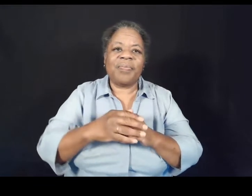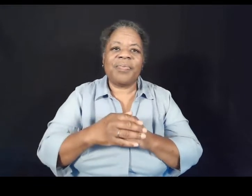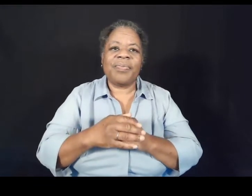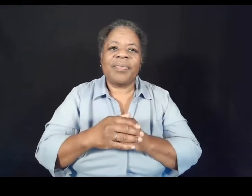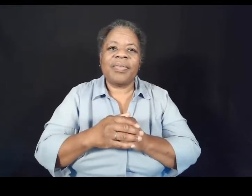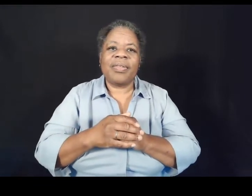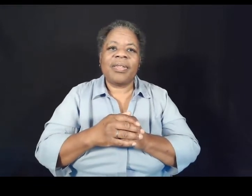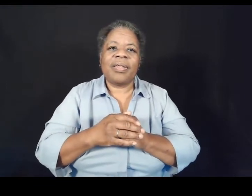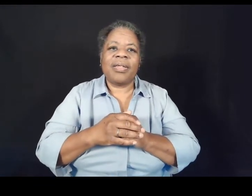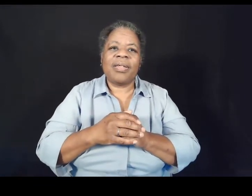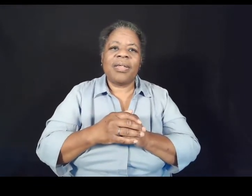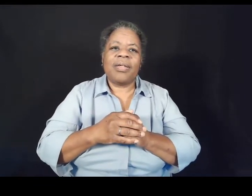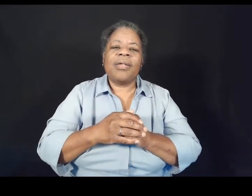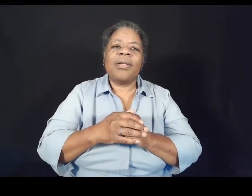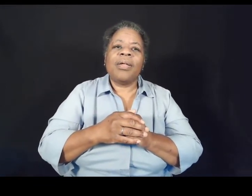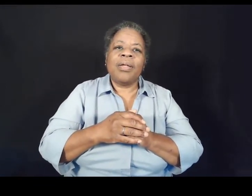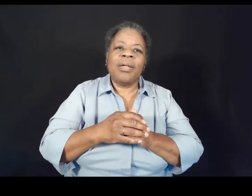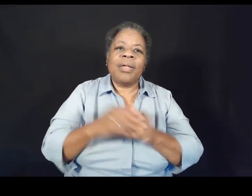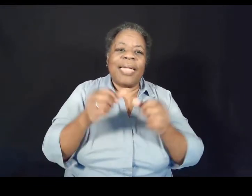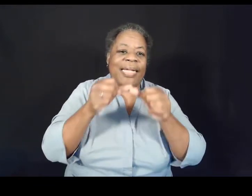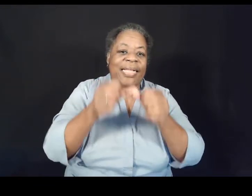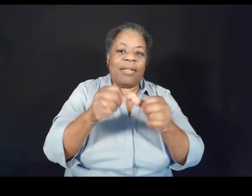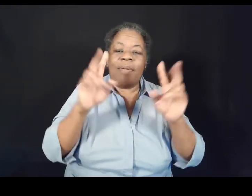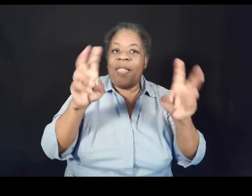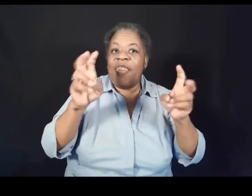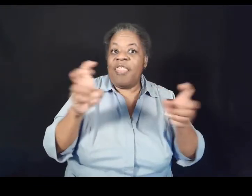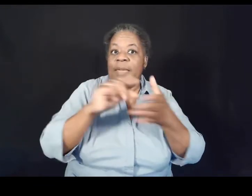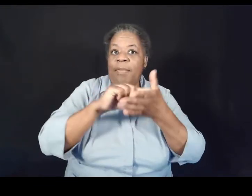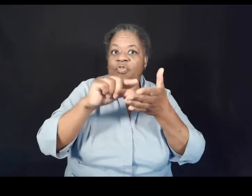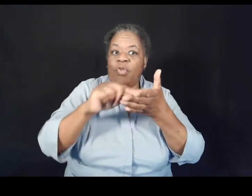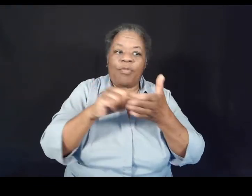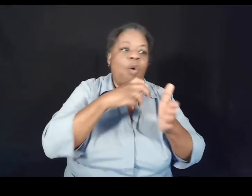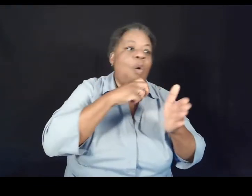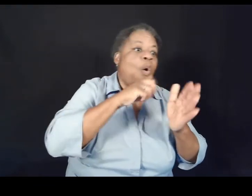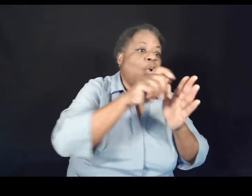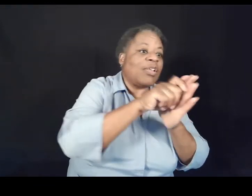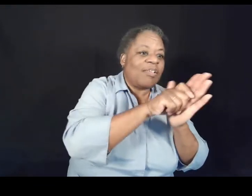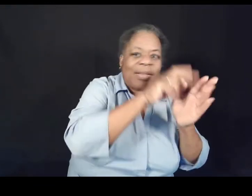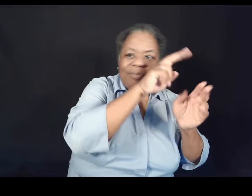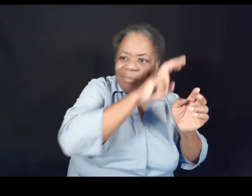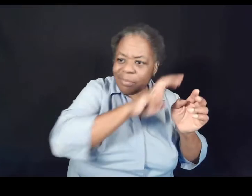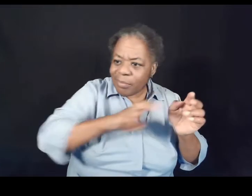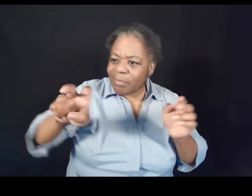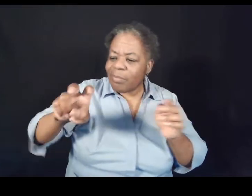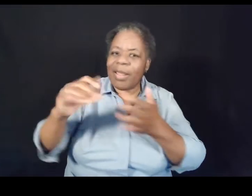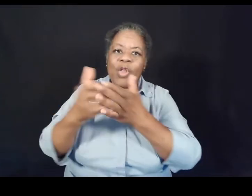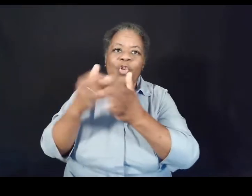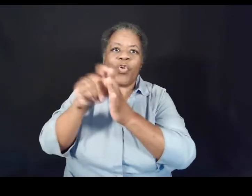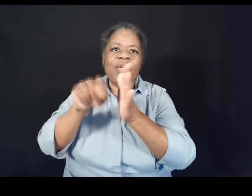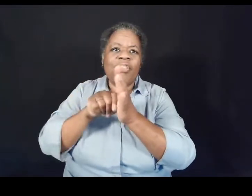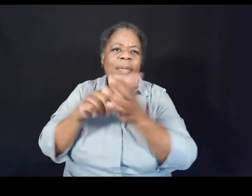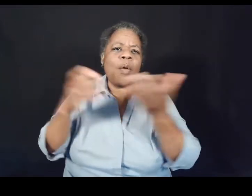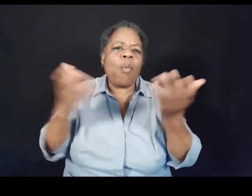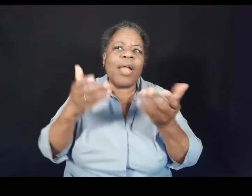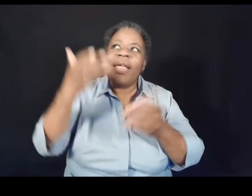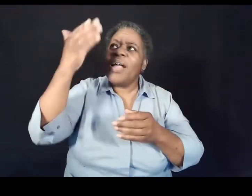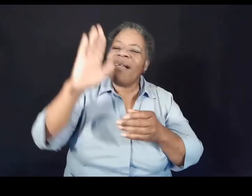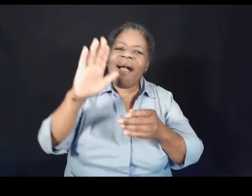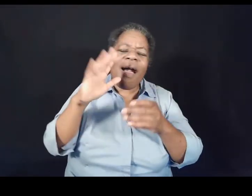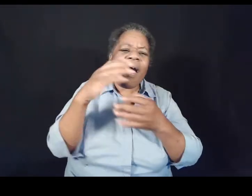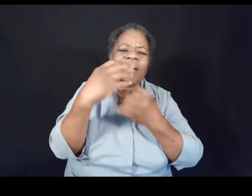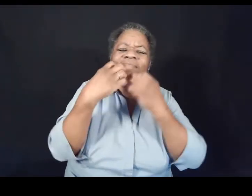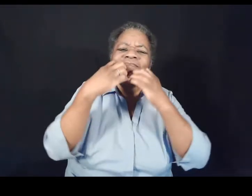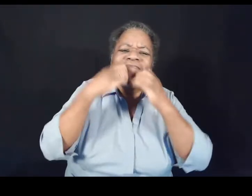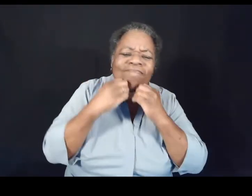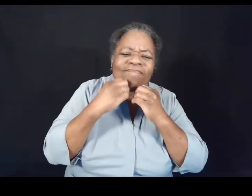One of the most consistent themes of Scripture, from Old Testament to New, is that God cares for all people